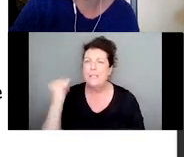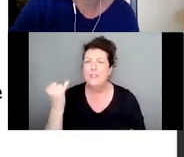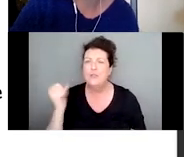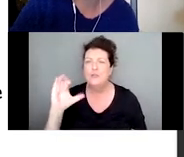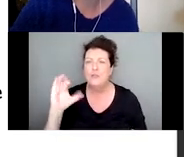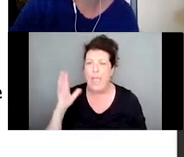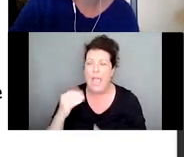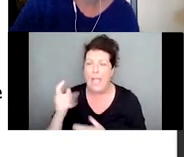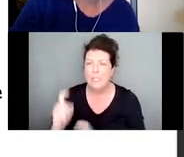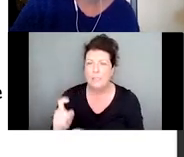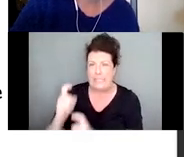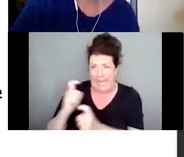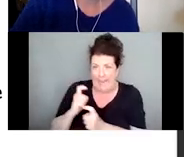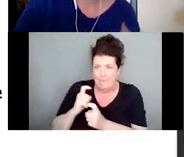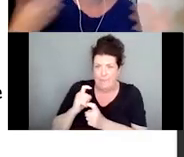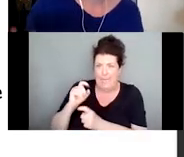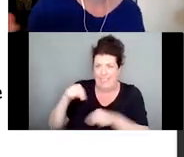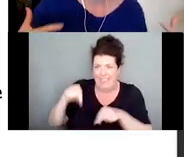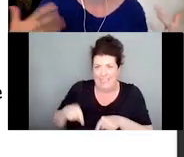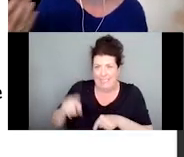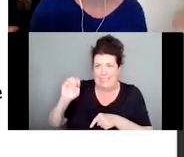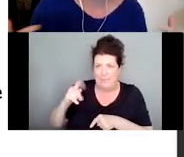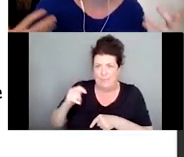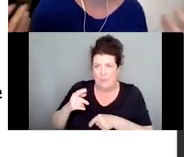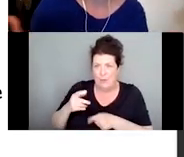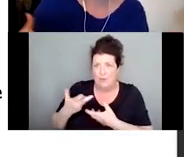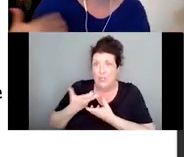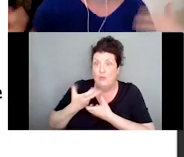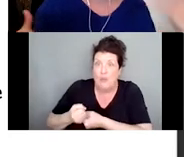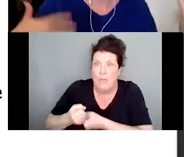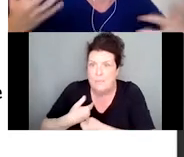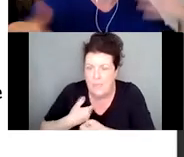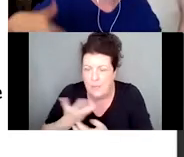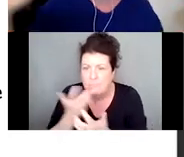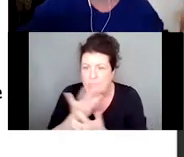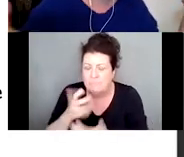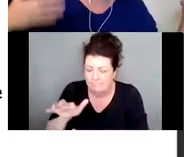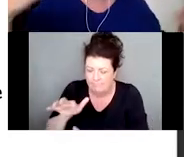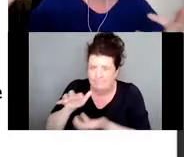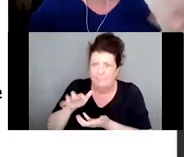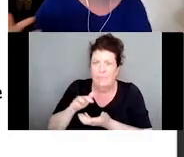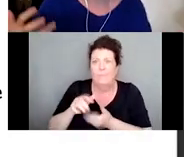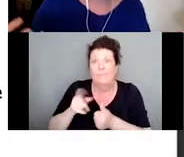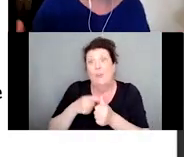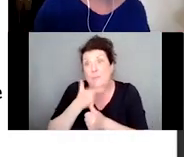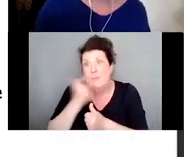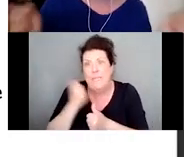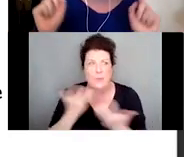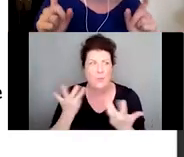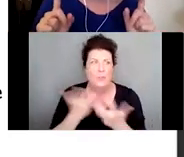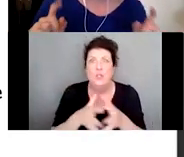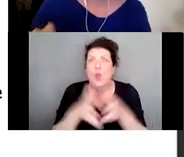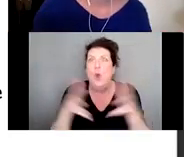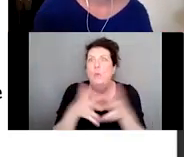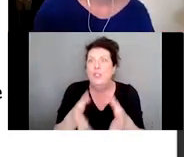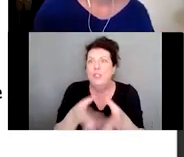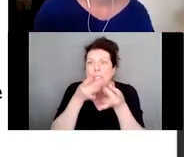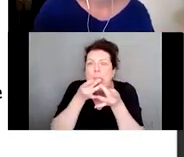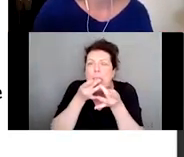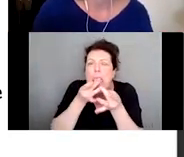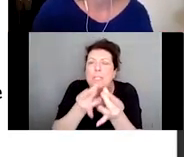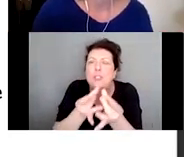me with this episode one because of like all the like delicious story that was in it, but also